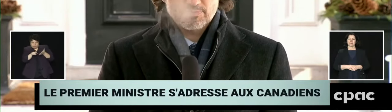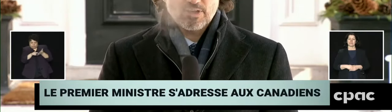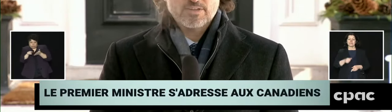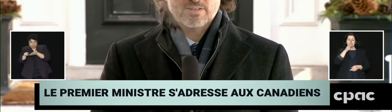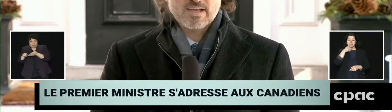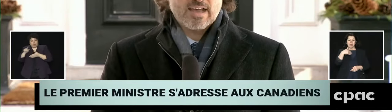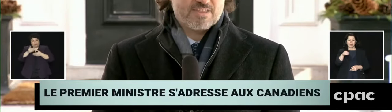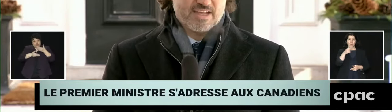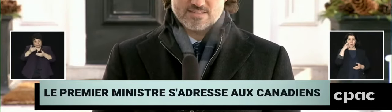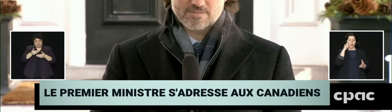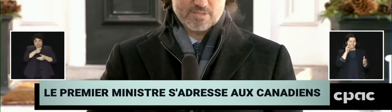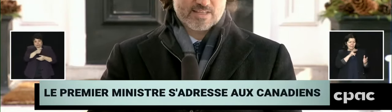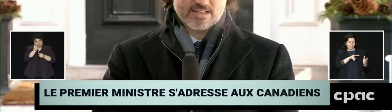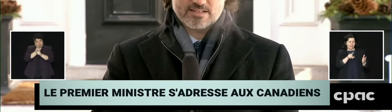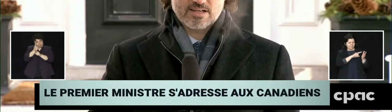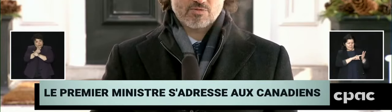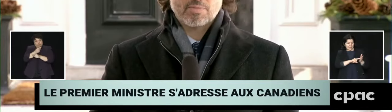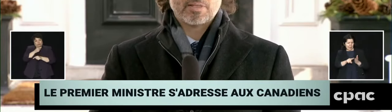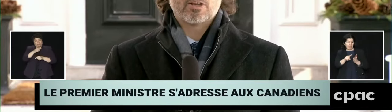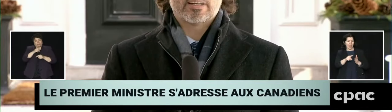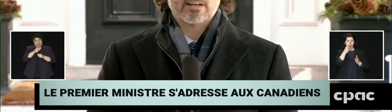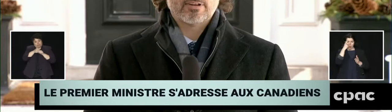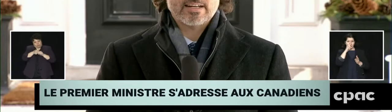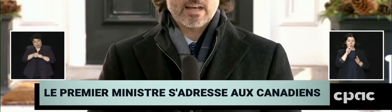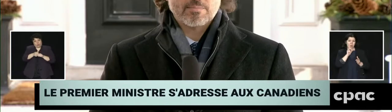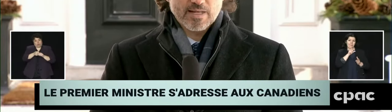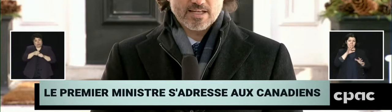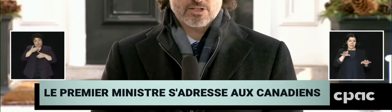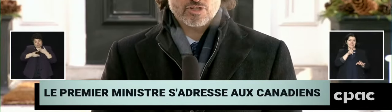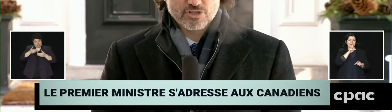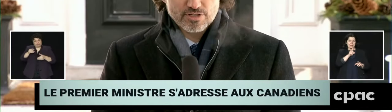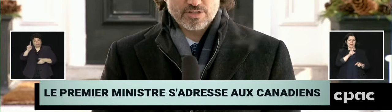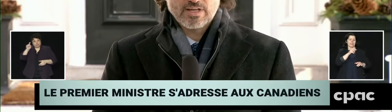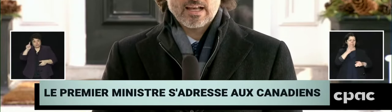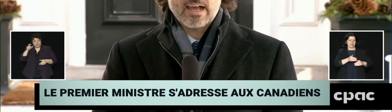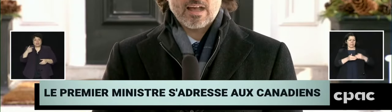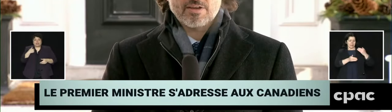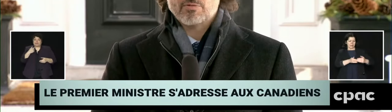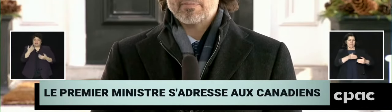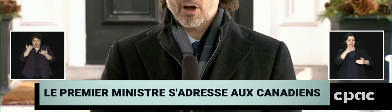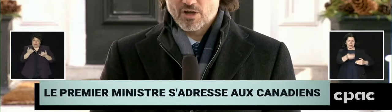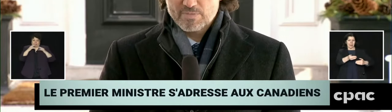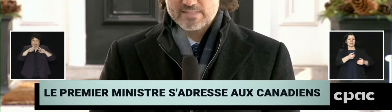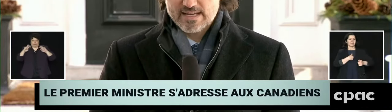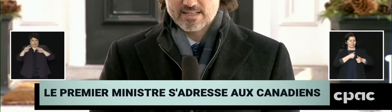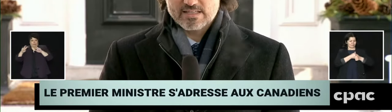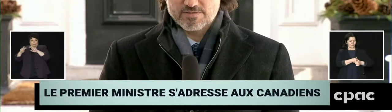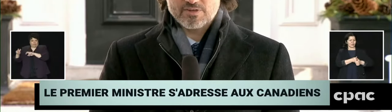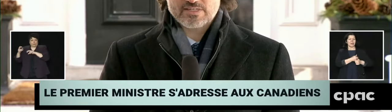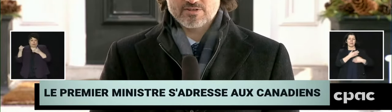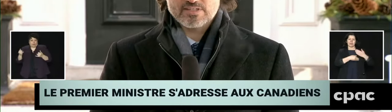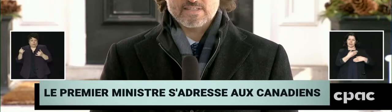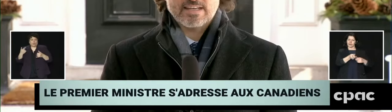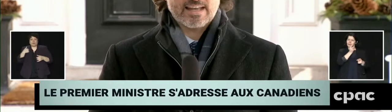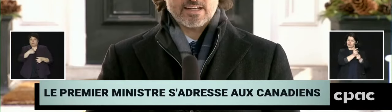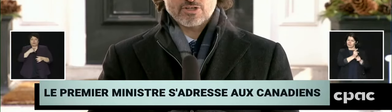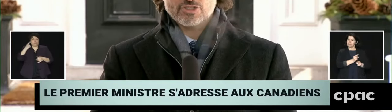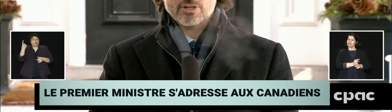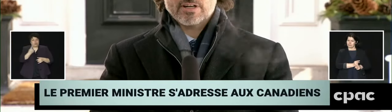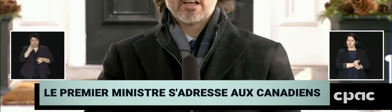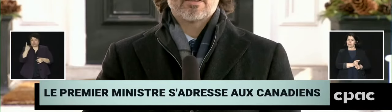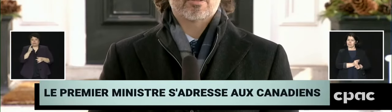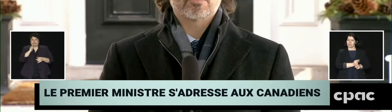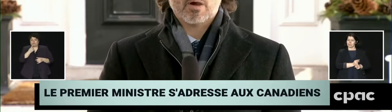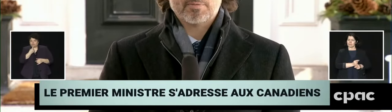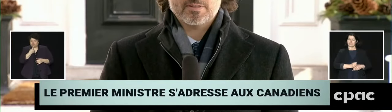were followed. That's something that will be looked at right now, but I can assure you that we've always taken these very seriously and